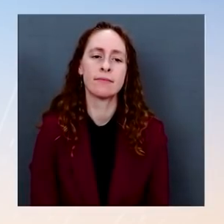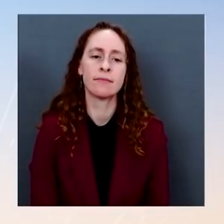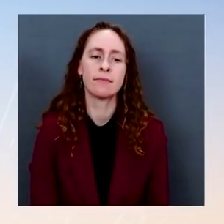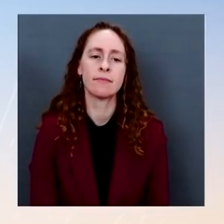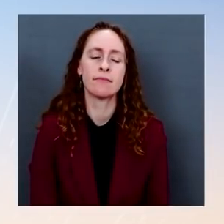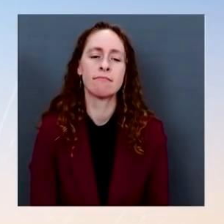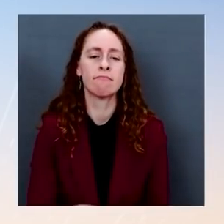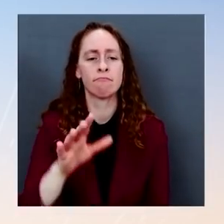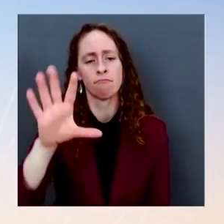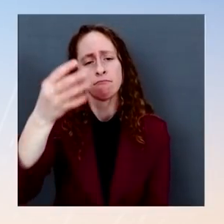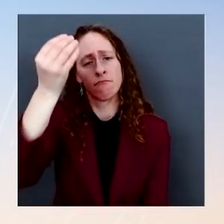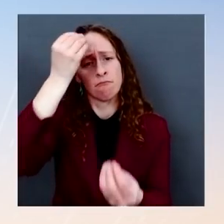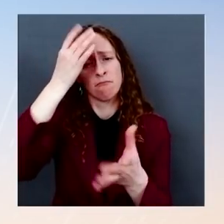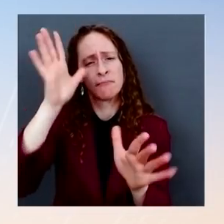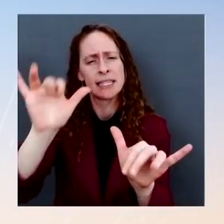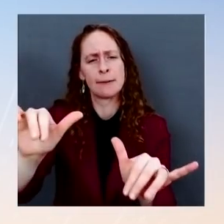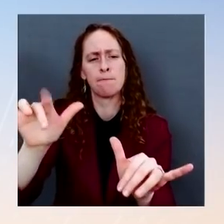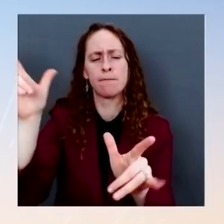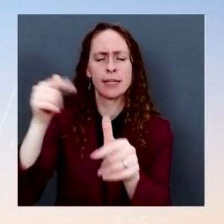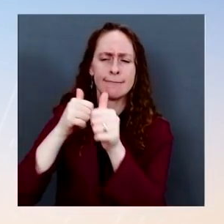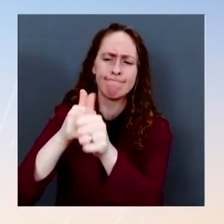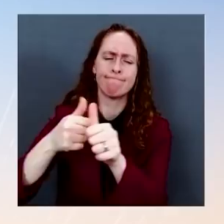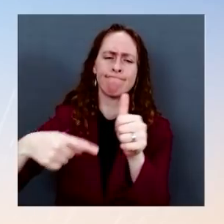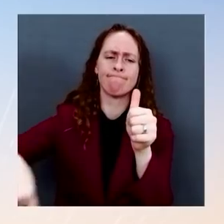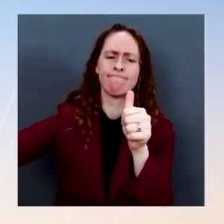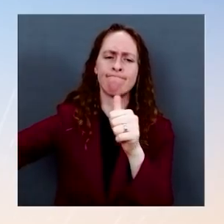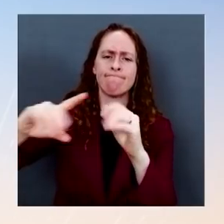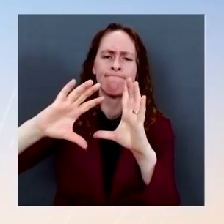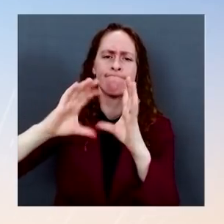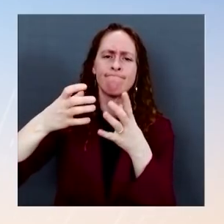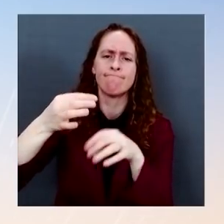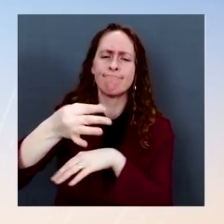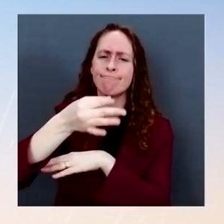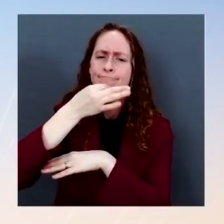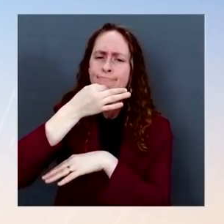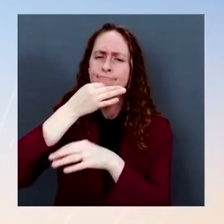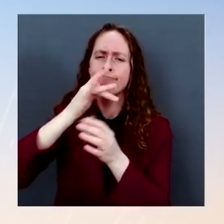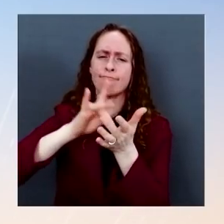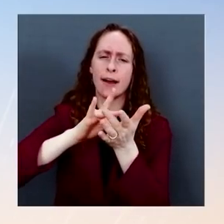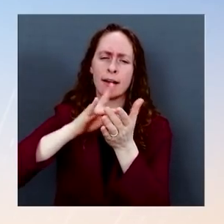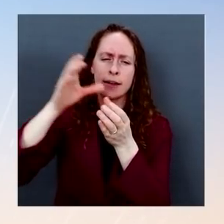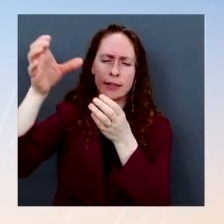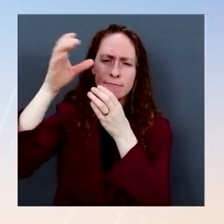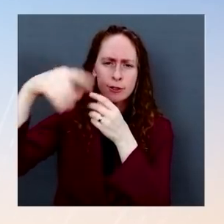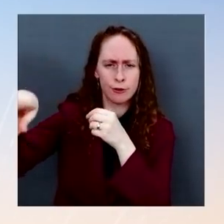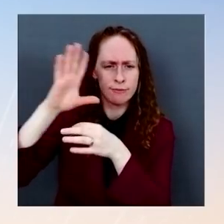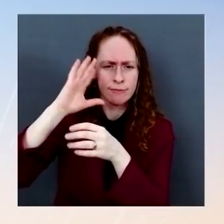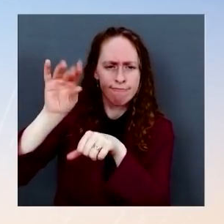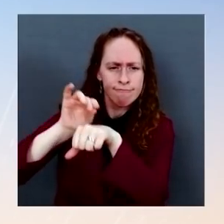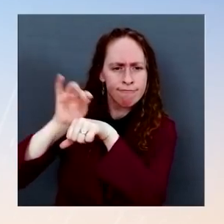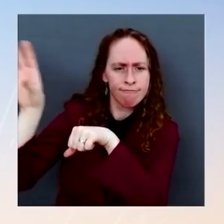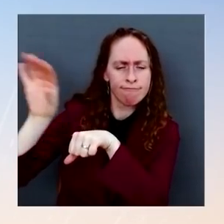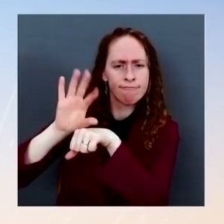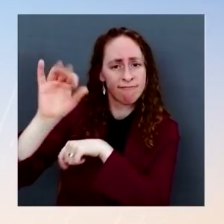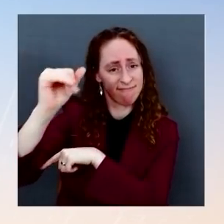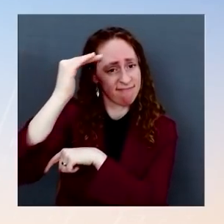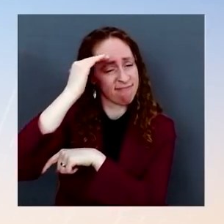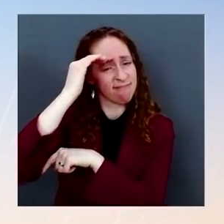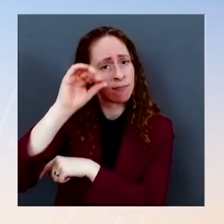to date, but given the spread of Omicron, given the transmissibility of Omicron, of course they're continuing to look at a range of steps.